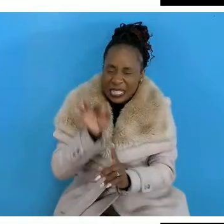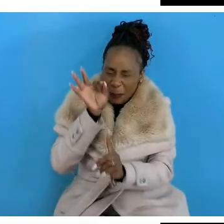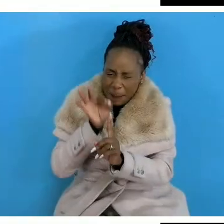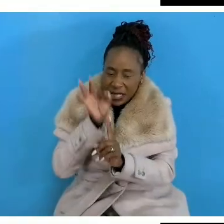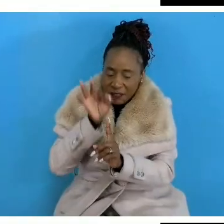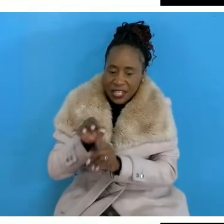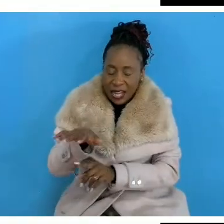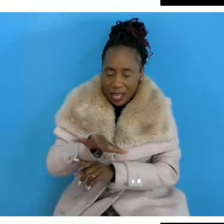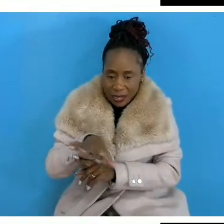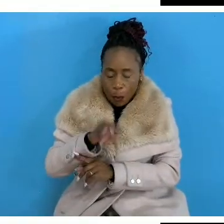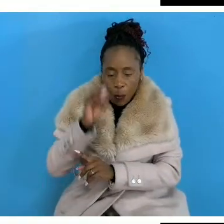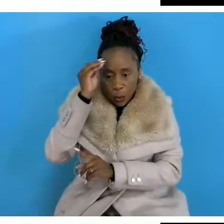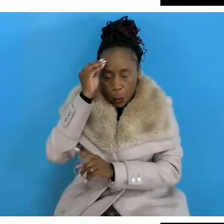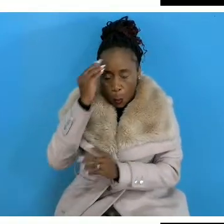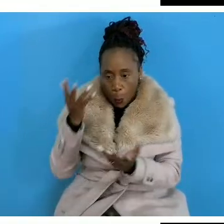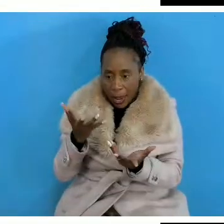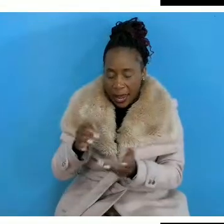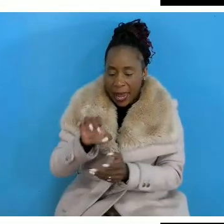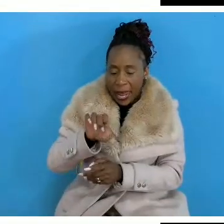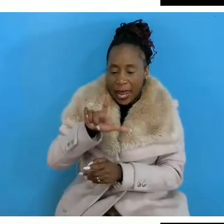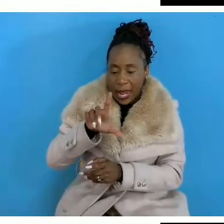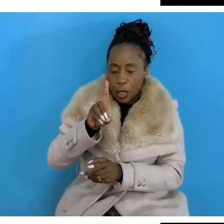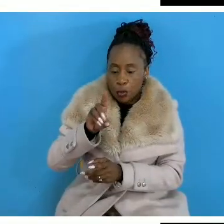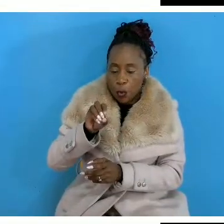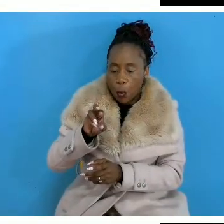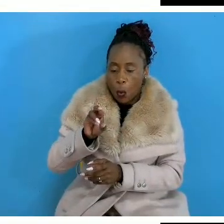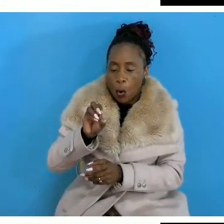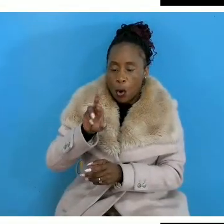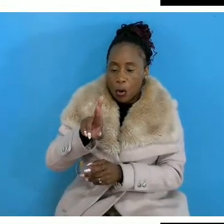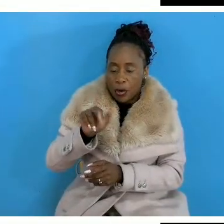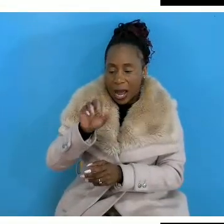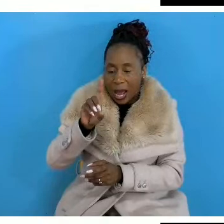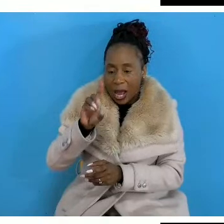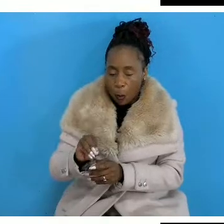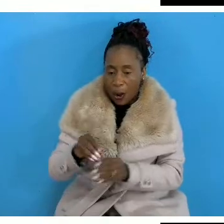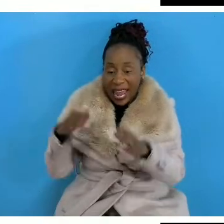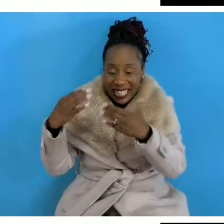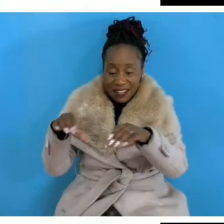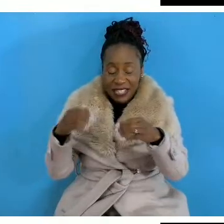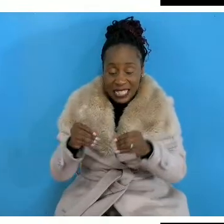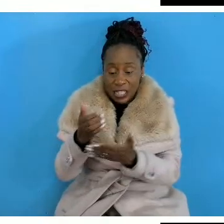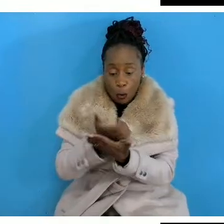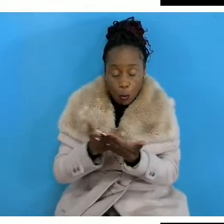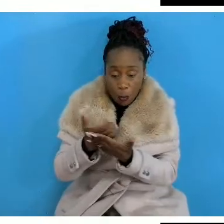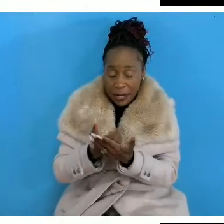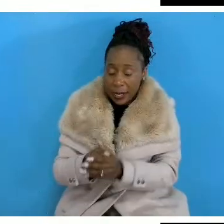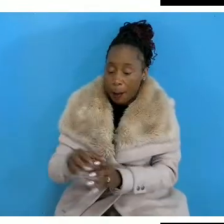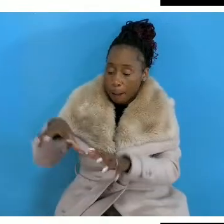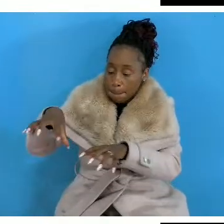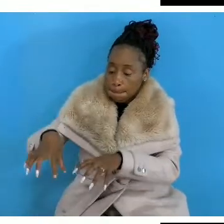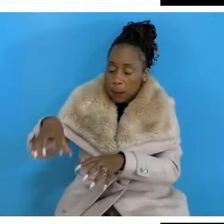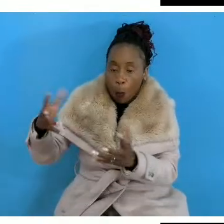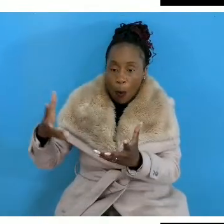know that in Eldorado, the economic activities, they are situated at this area. So